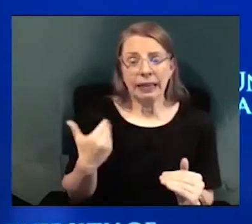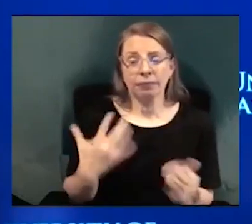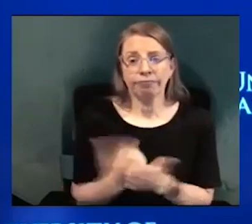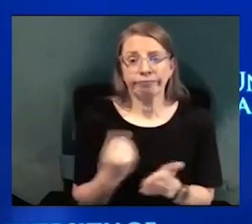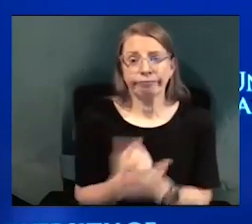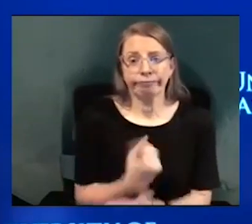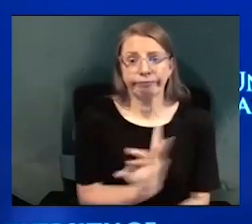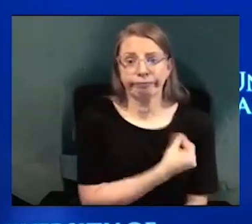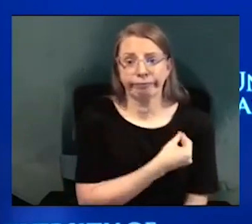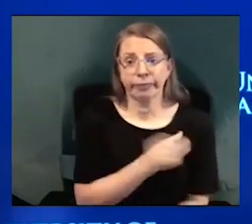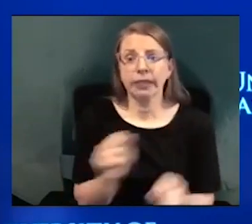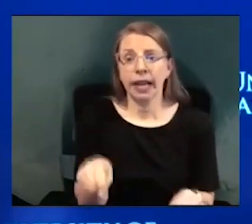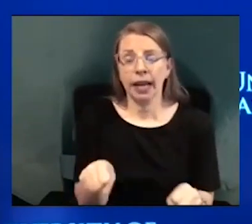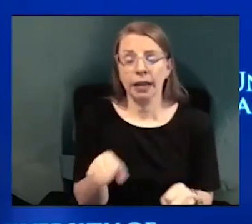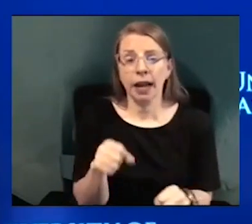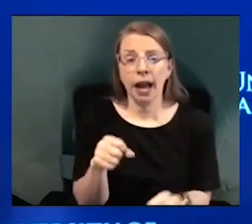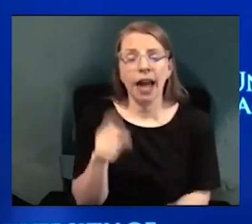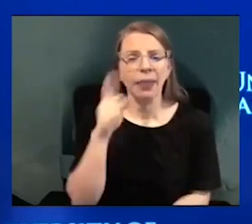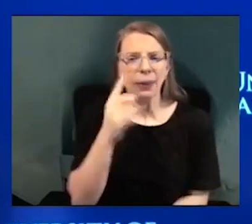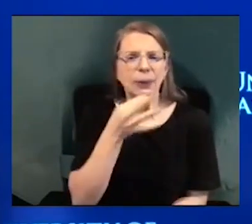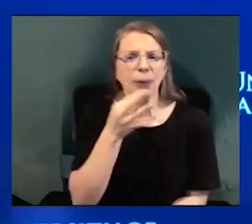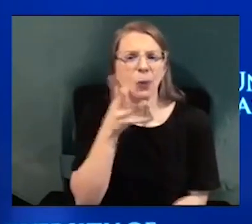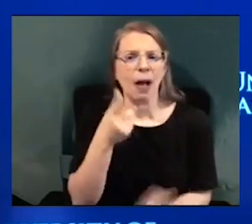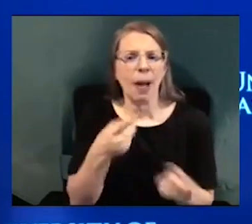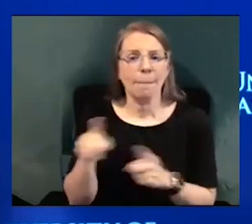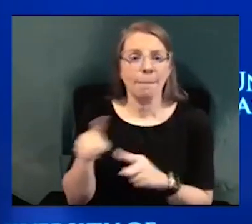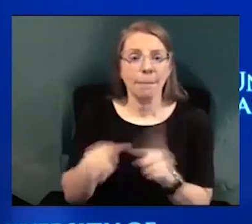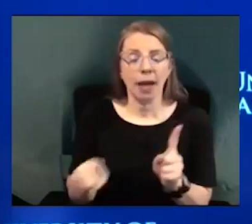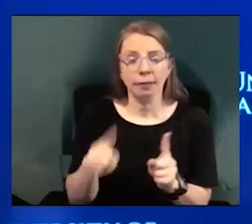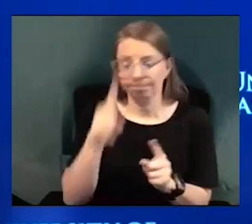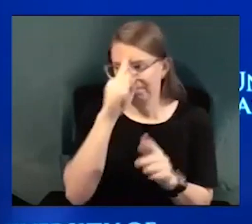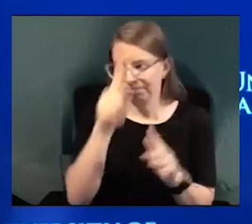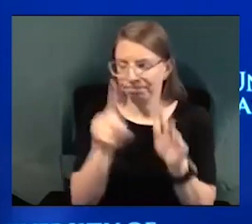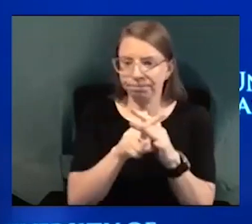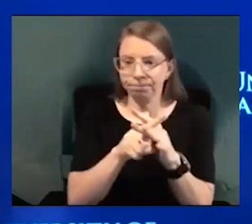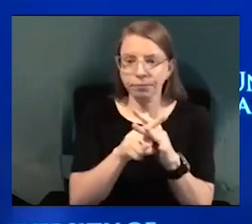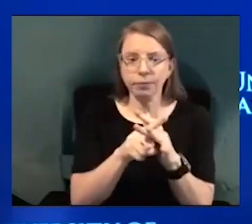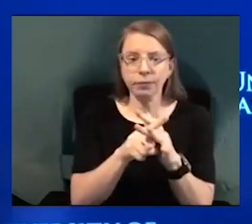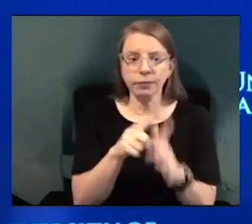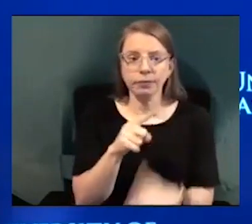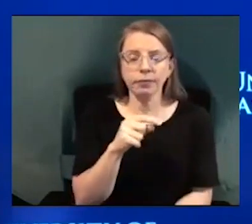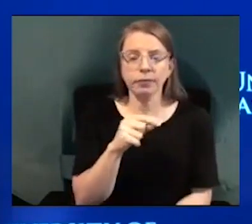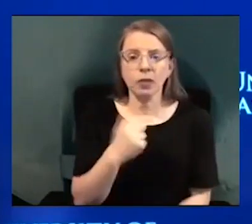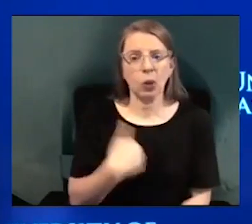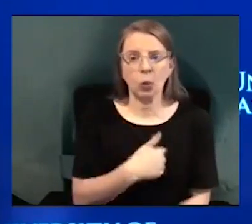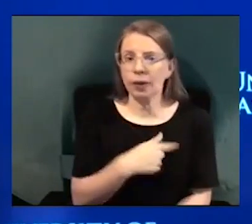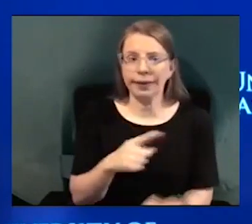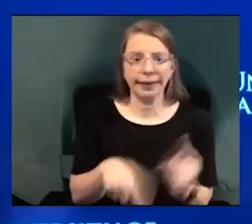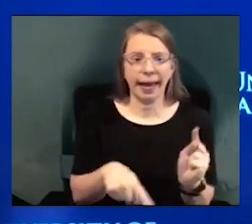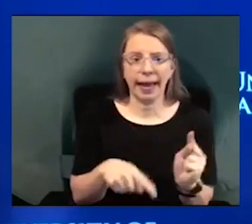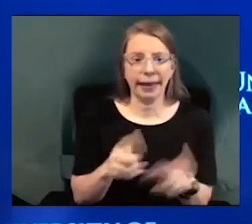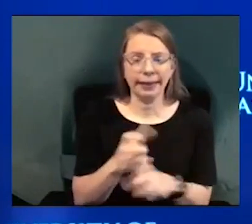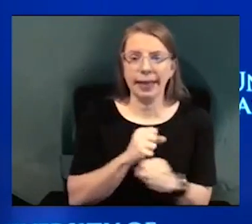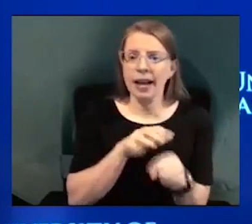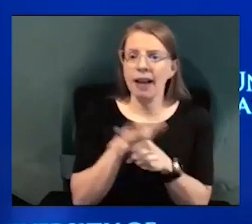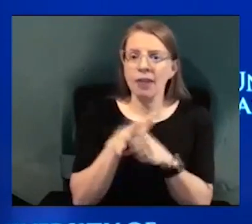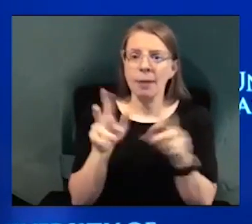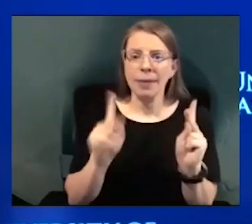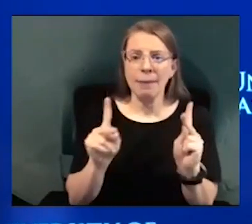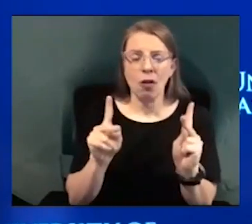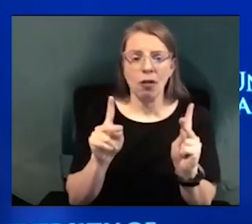But it just brings to mind that we can't get enough people to be vaccinated,